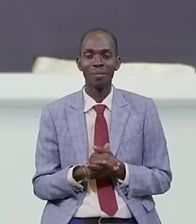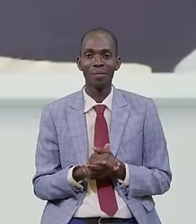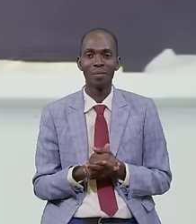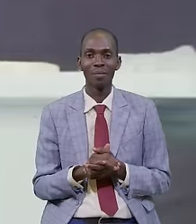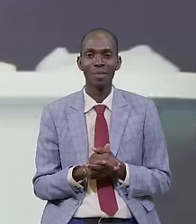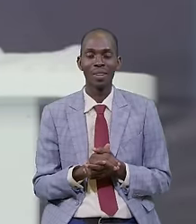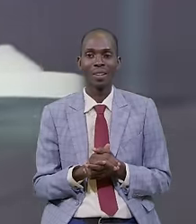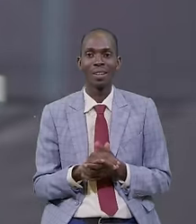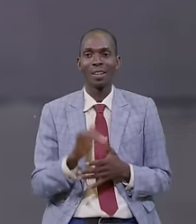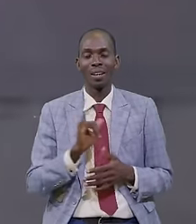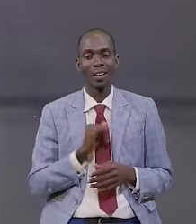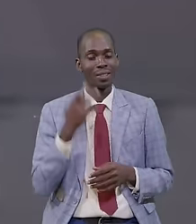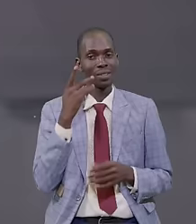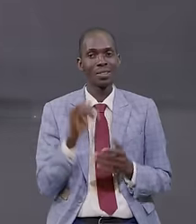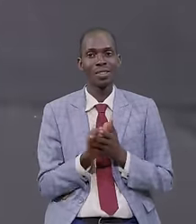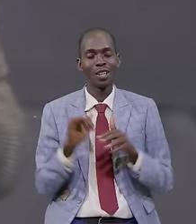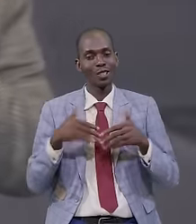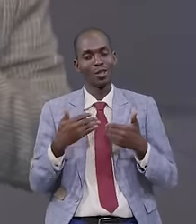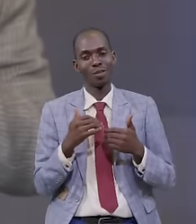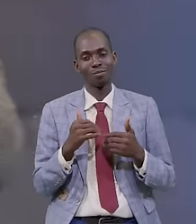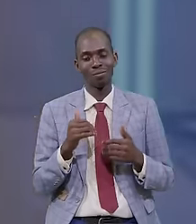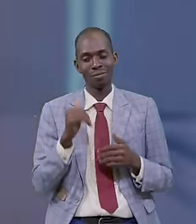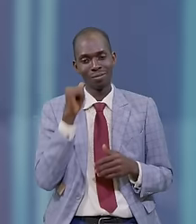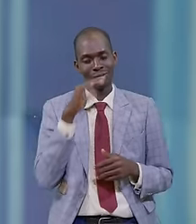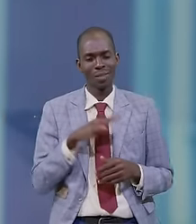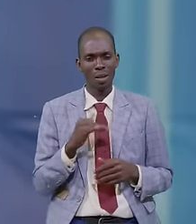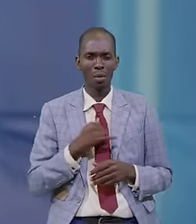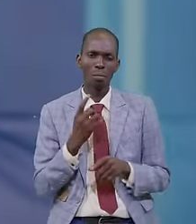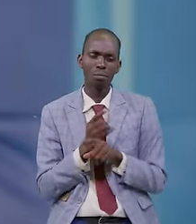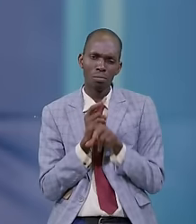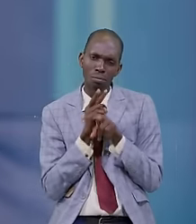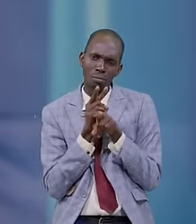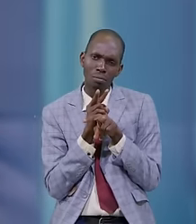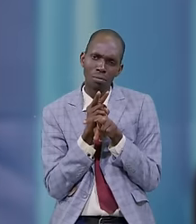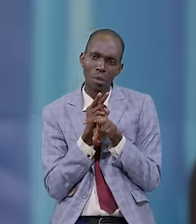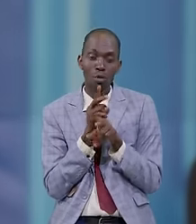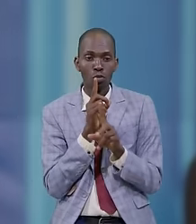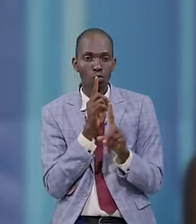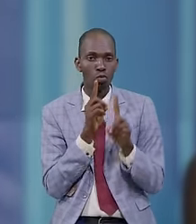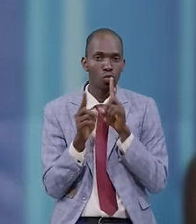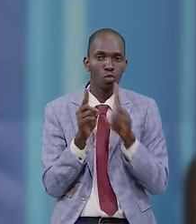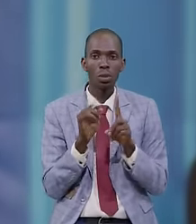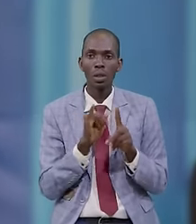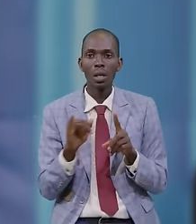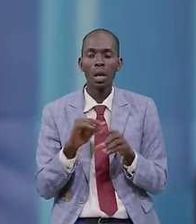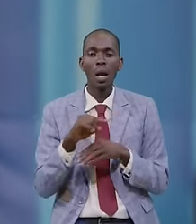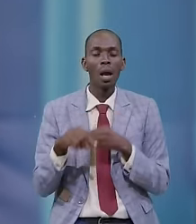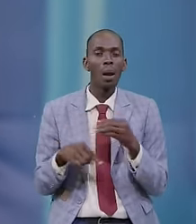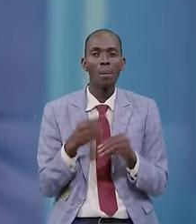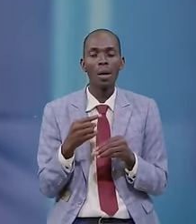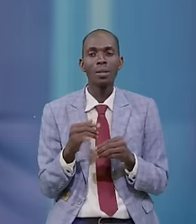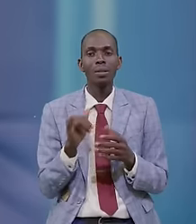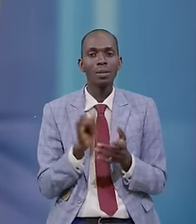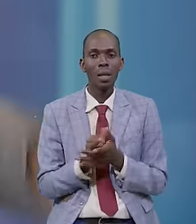I see that young lady. I was just looking like this. You know, talking about disappointment